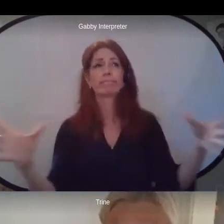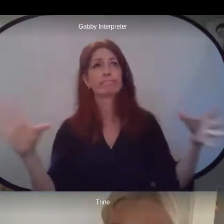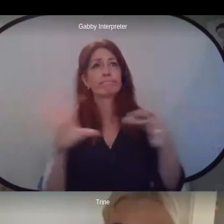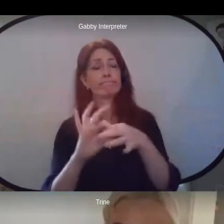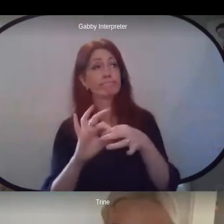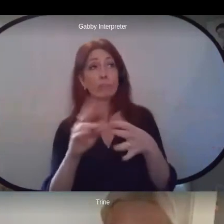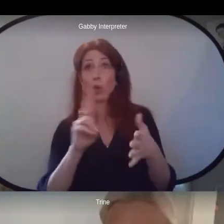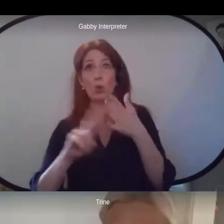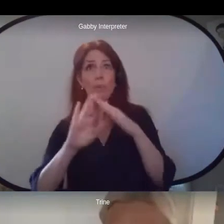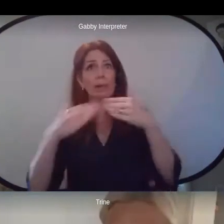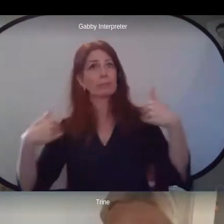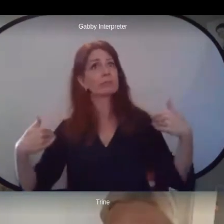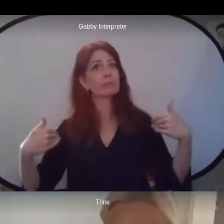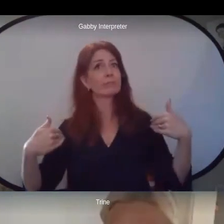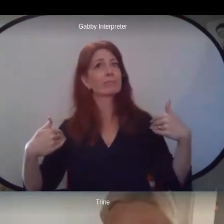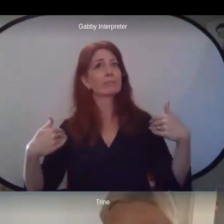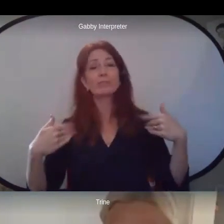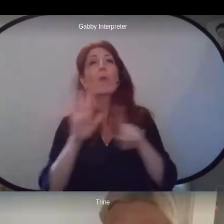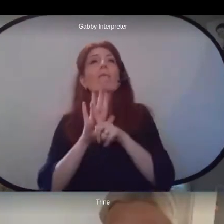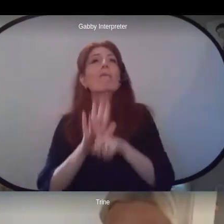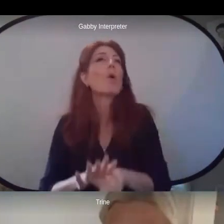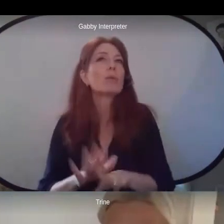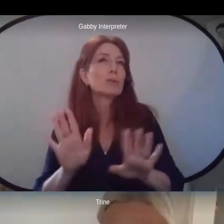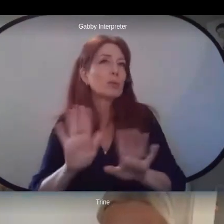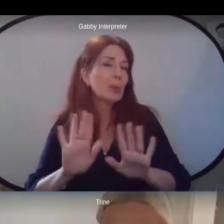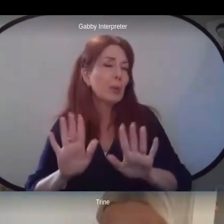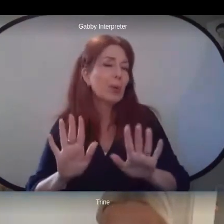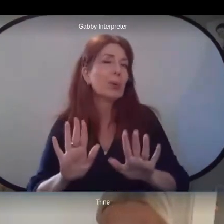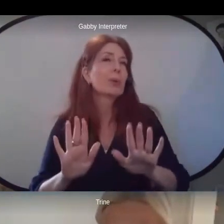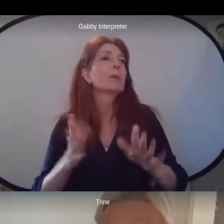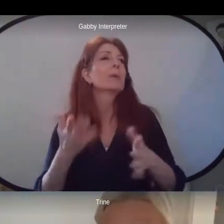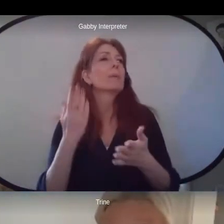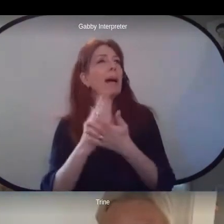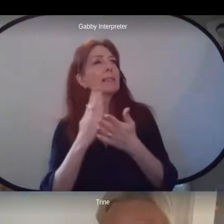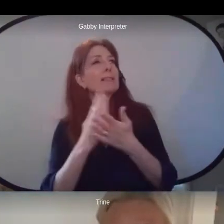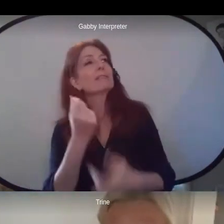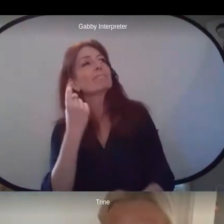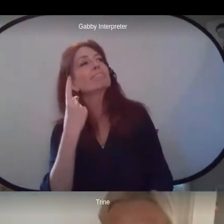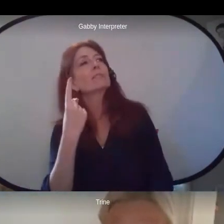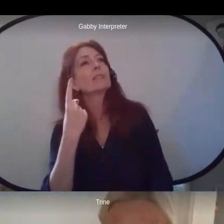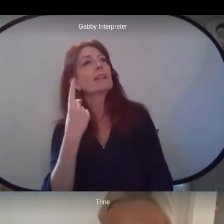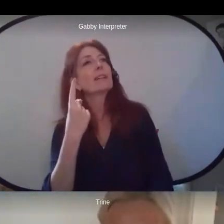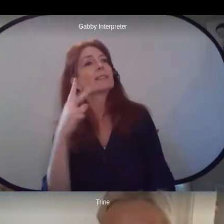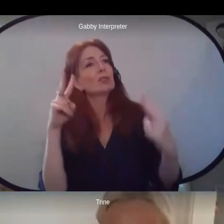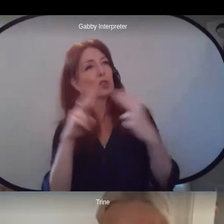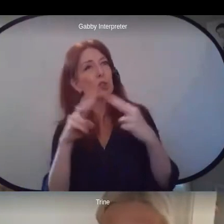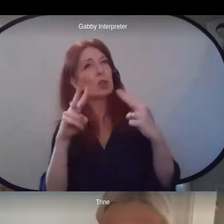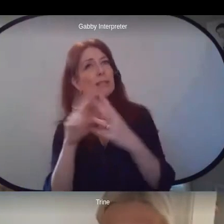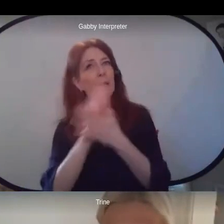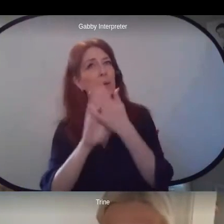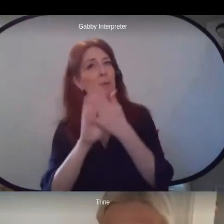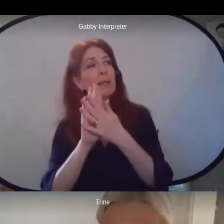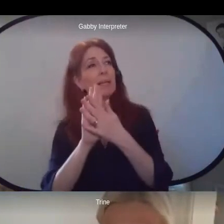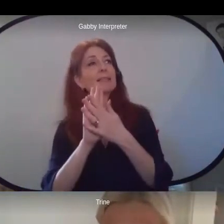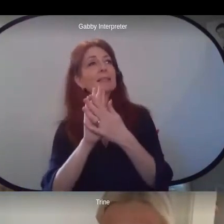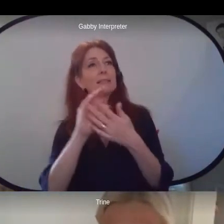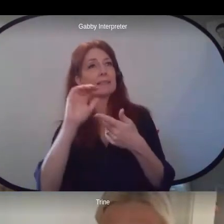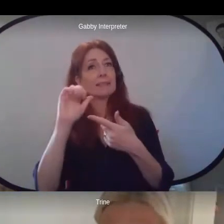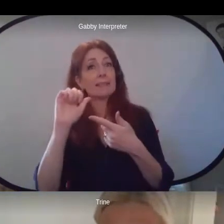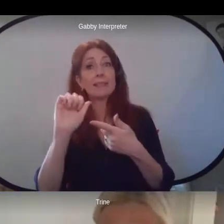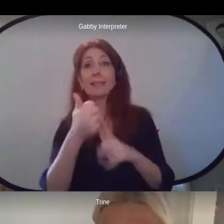have actually not been forced to, but actually they can see the skills and benefits that, you know, each organisation can